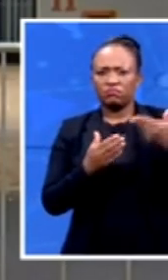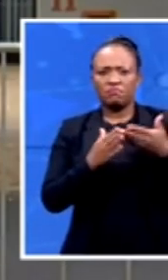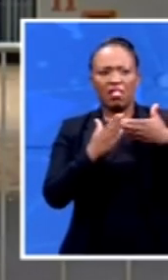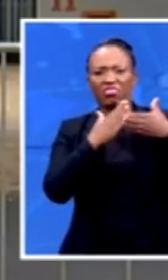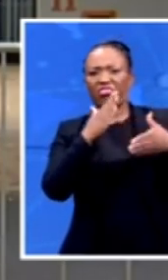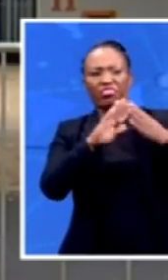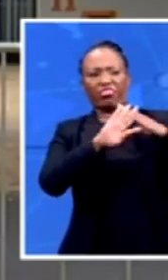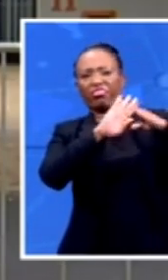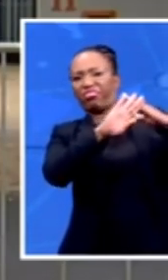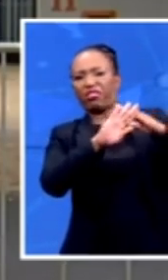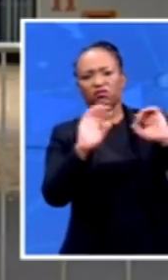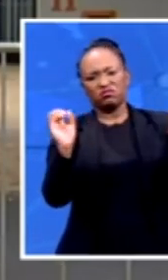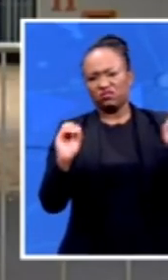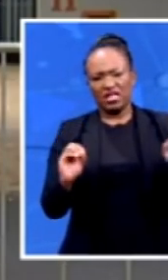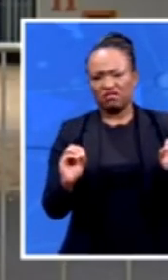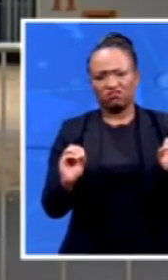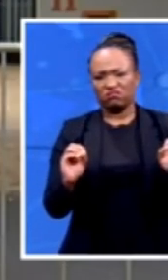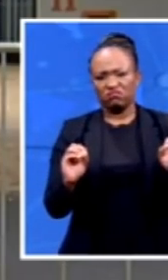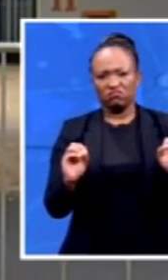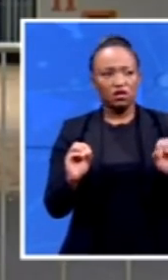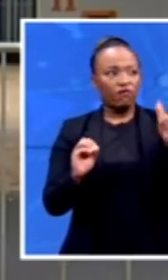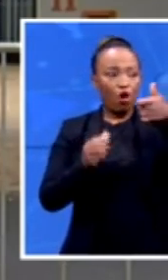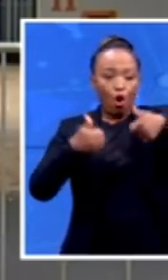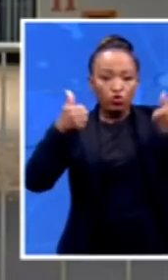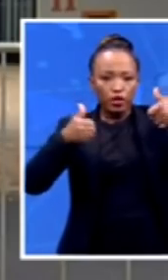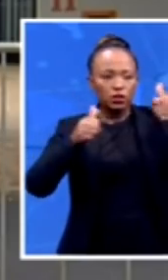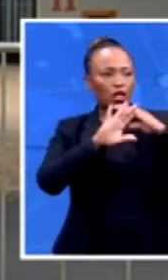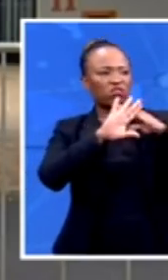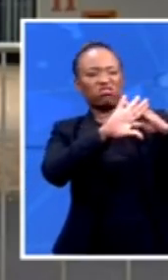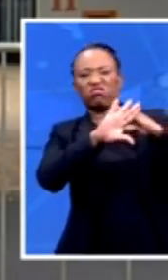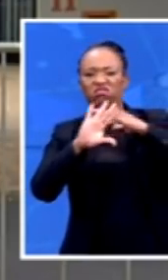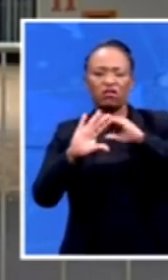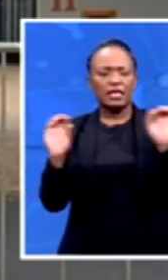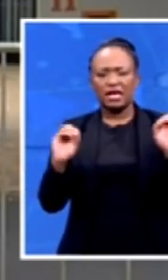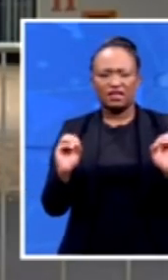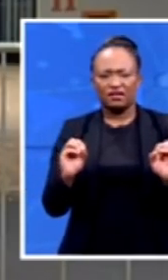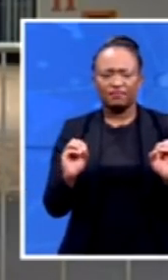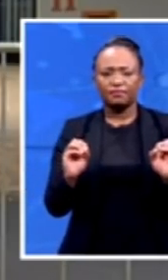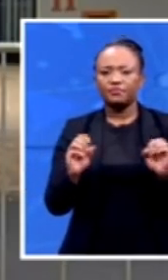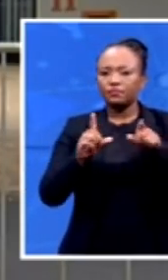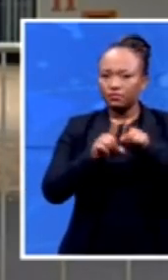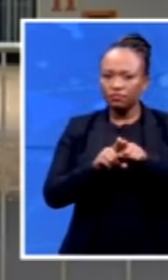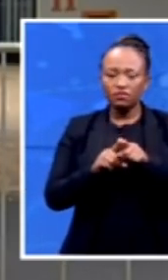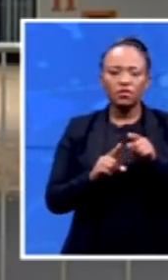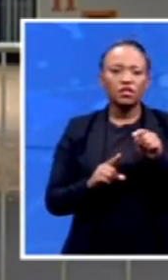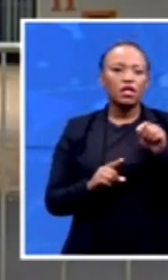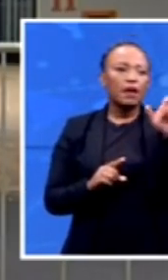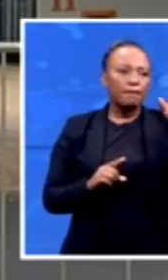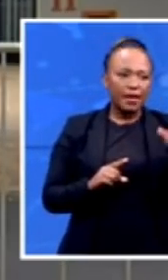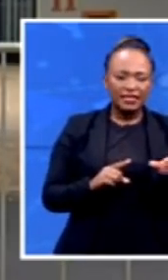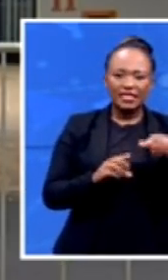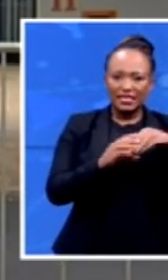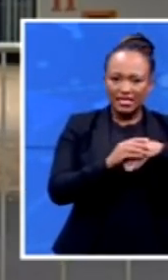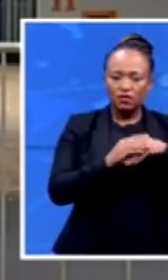from authorities as to us being here, and every now and again somebody from within the house comes out, chats to us